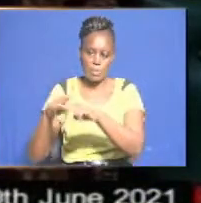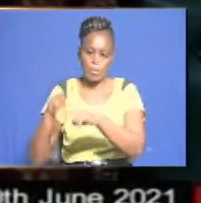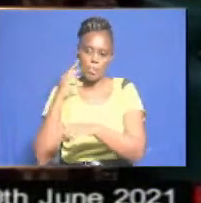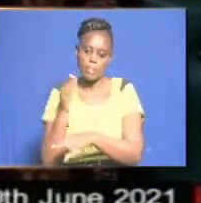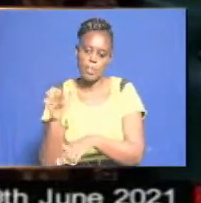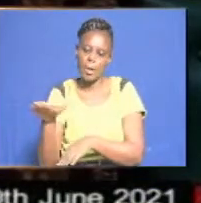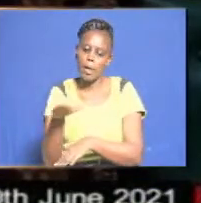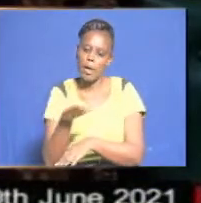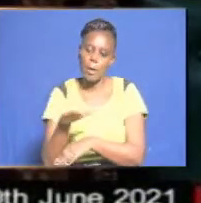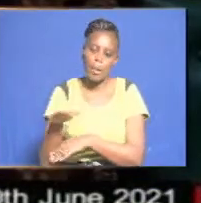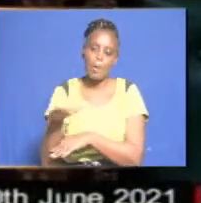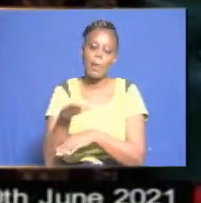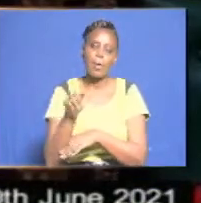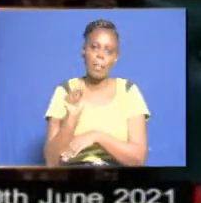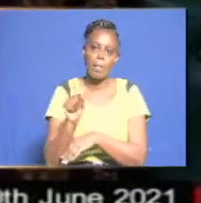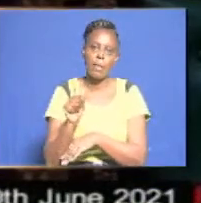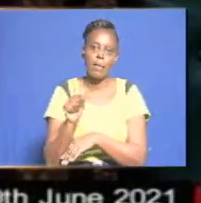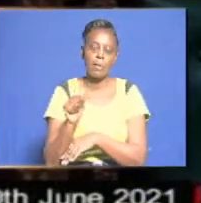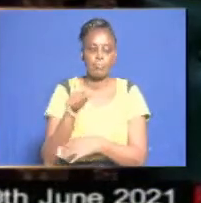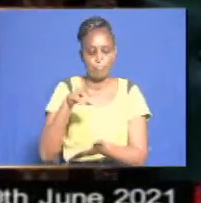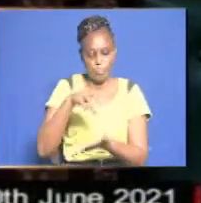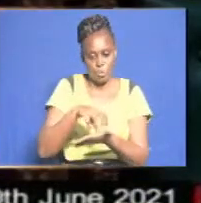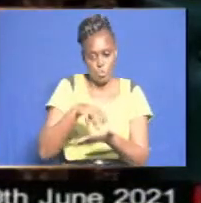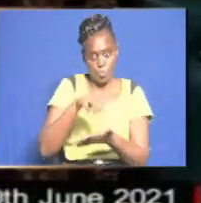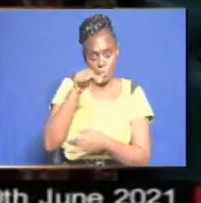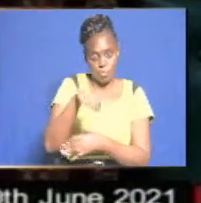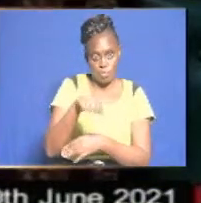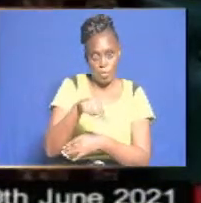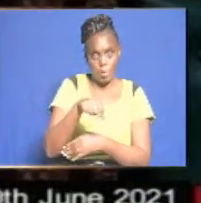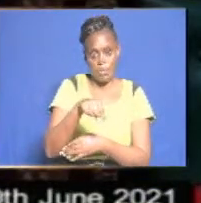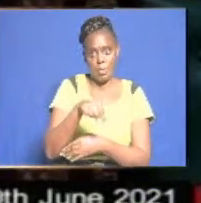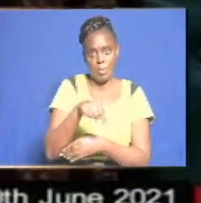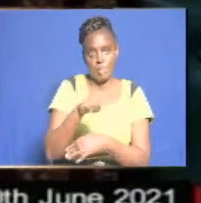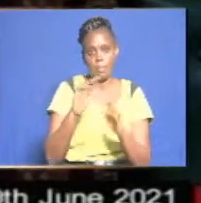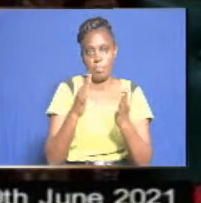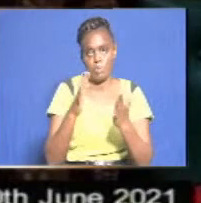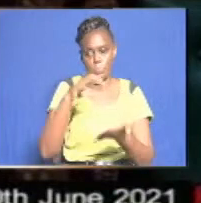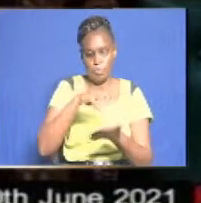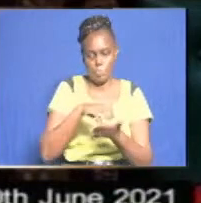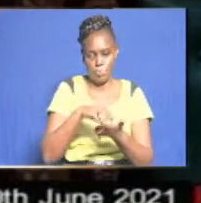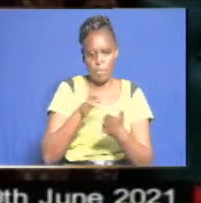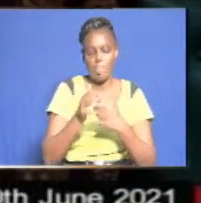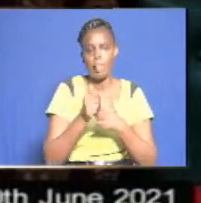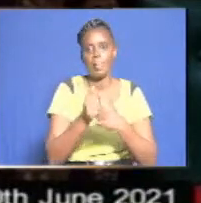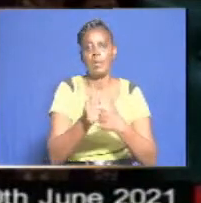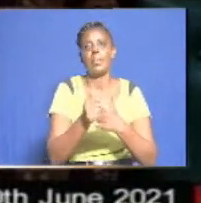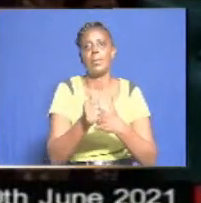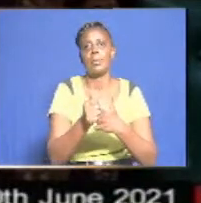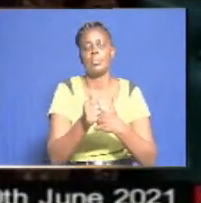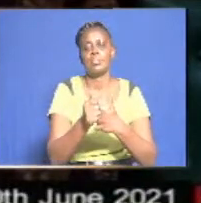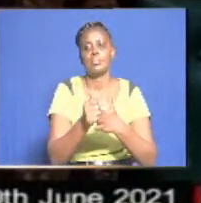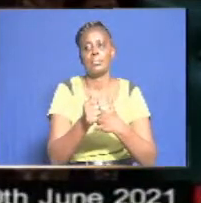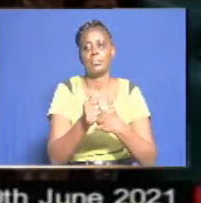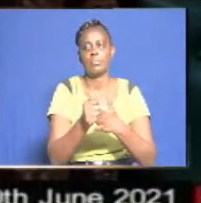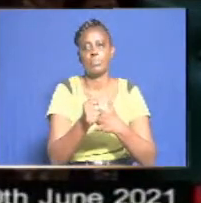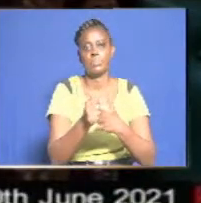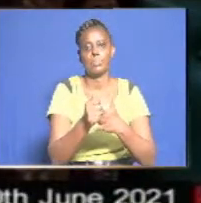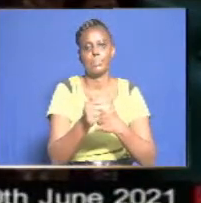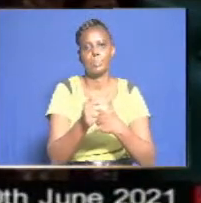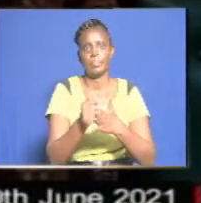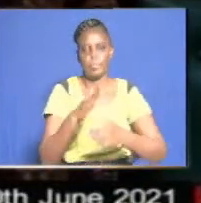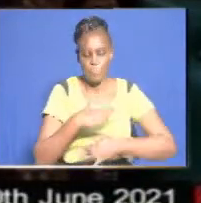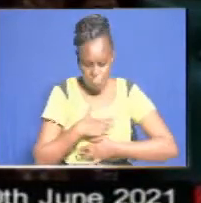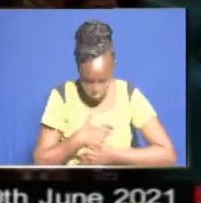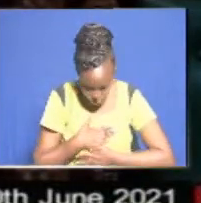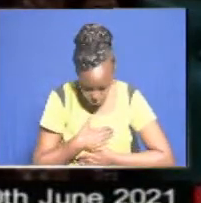row for this occasion, being led as of time we were sitting, Mr.